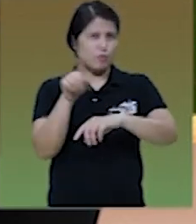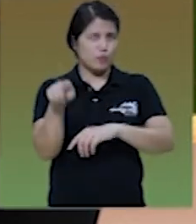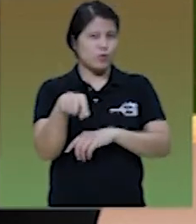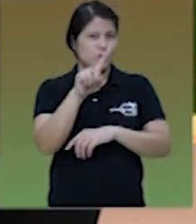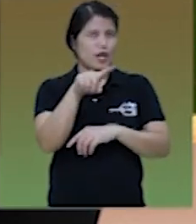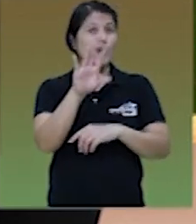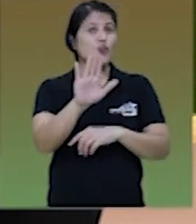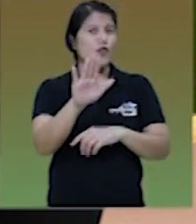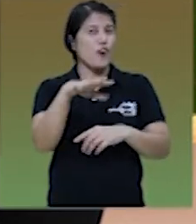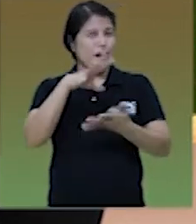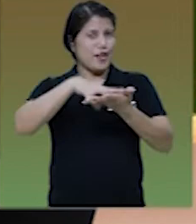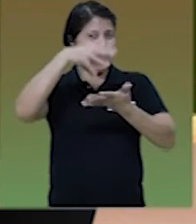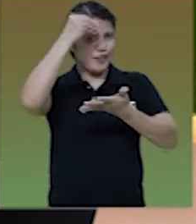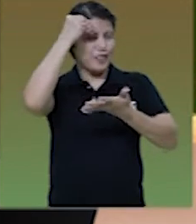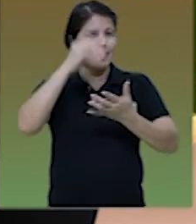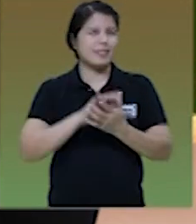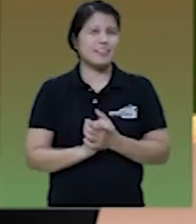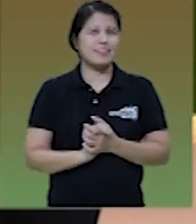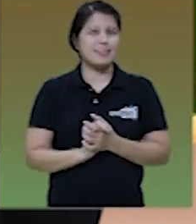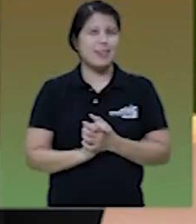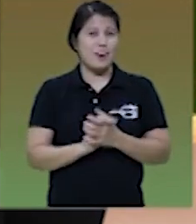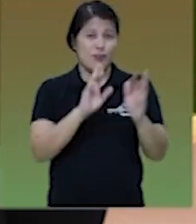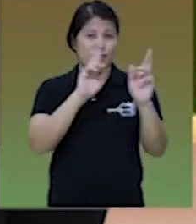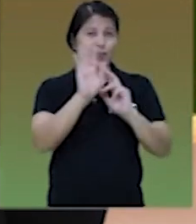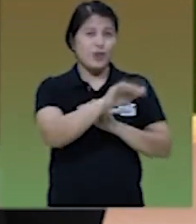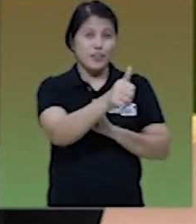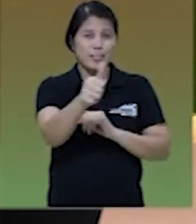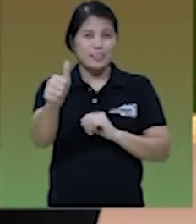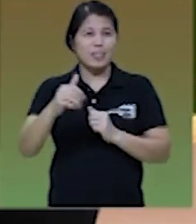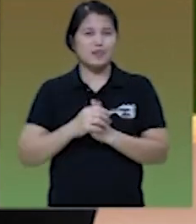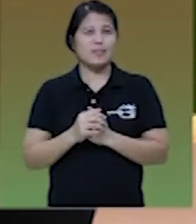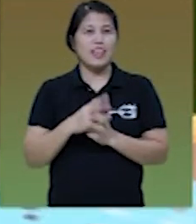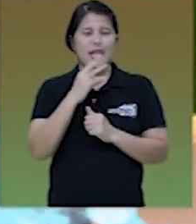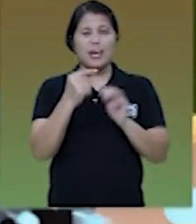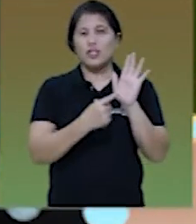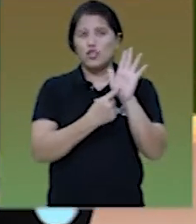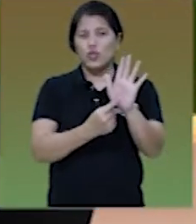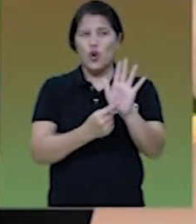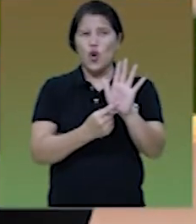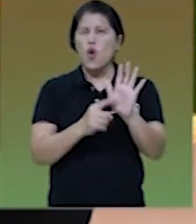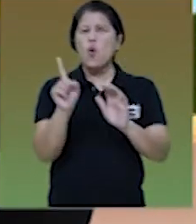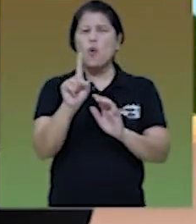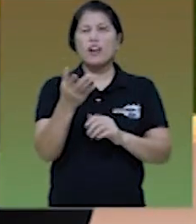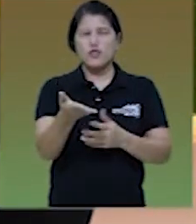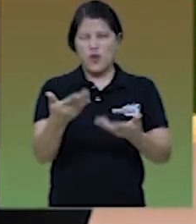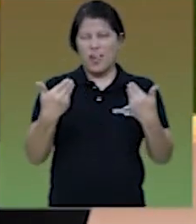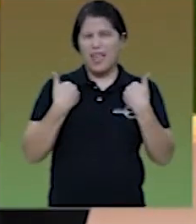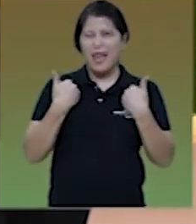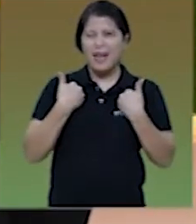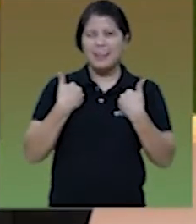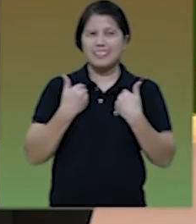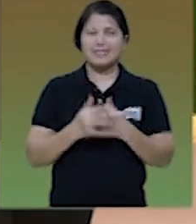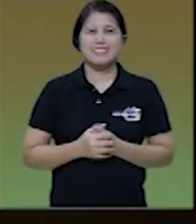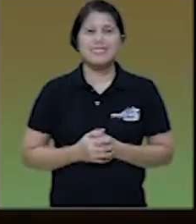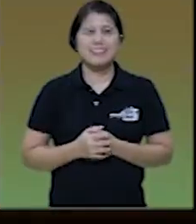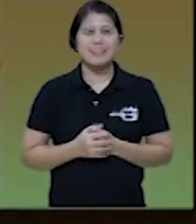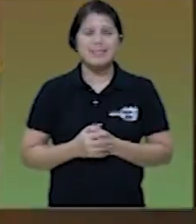to check your learning. Ready yourselves, kids, and show what you've got!